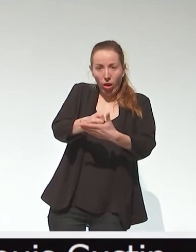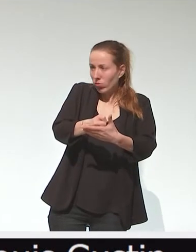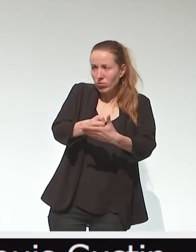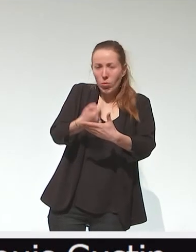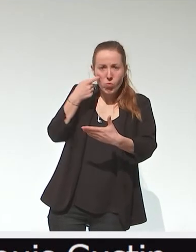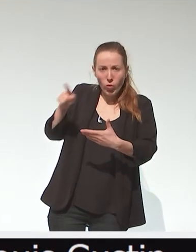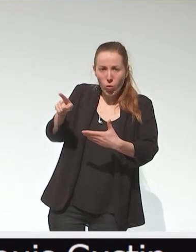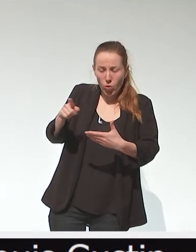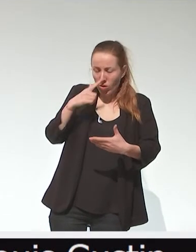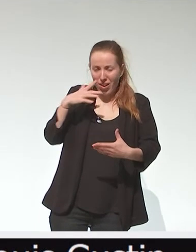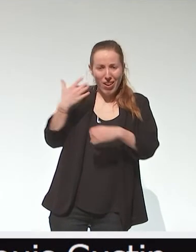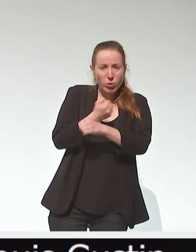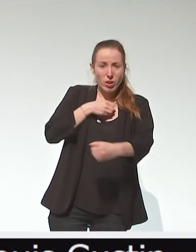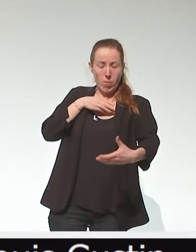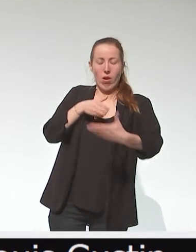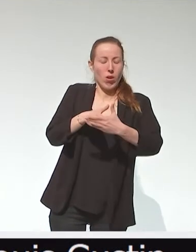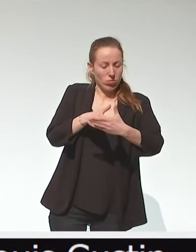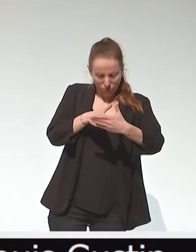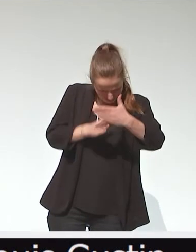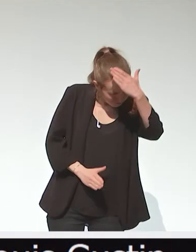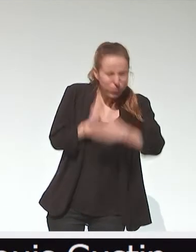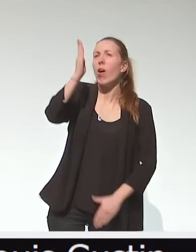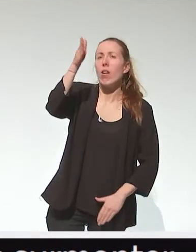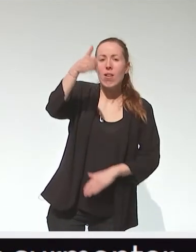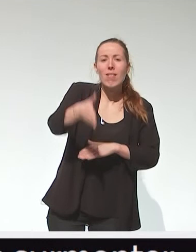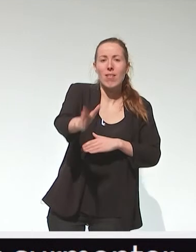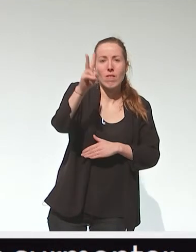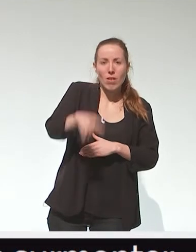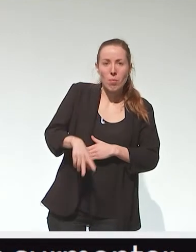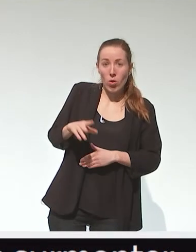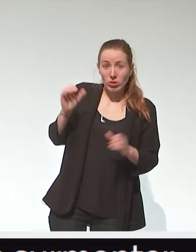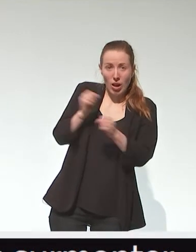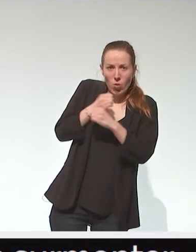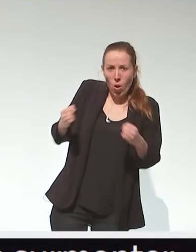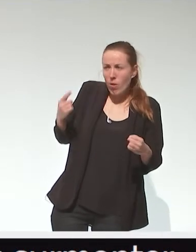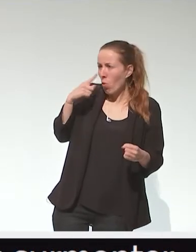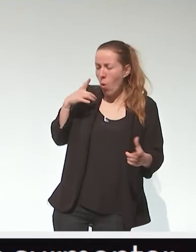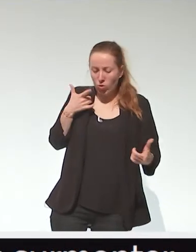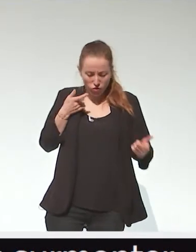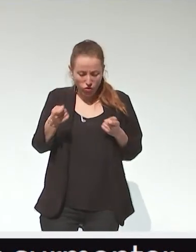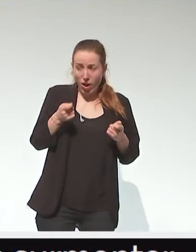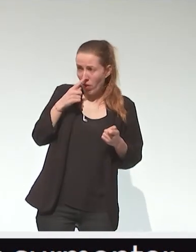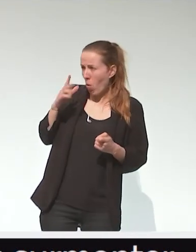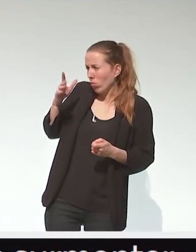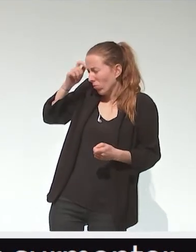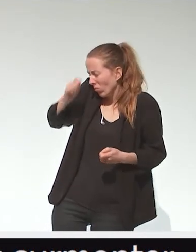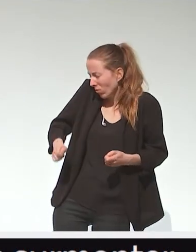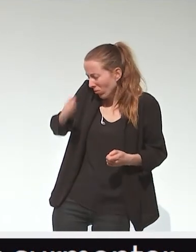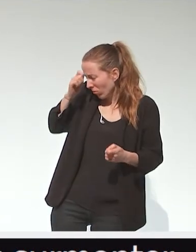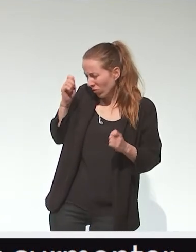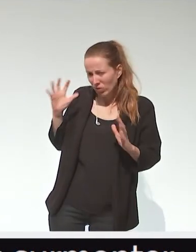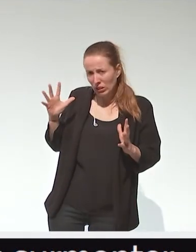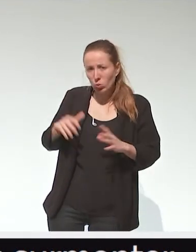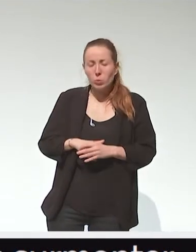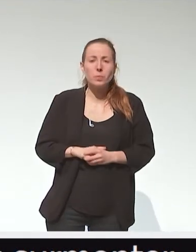end. But for him, it was a starting point, if I can put it that way. And it's absolutely remarkably managed on your part. So well